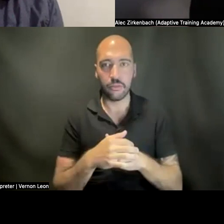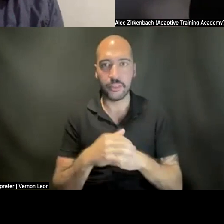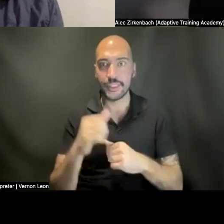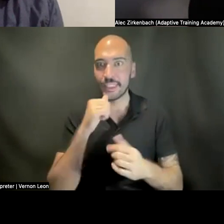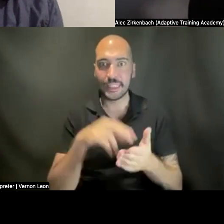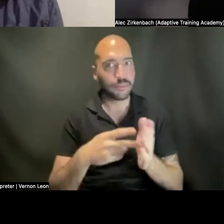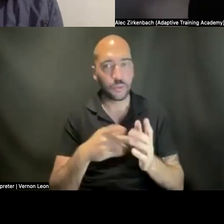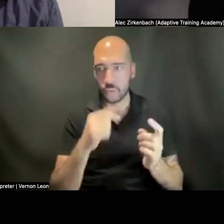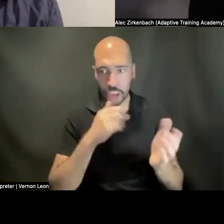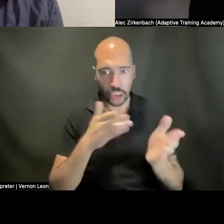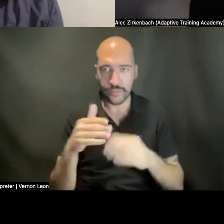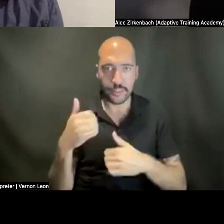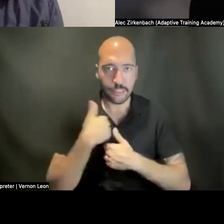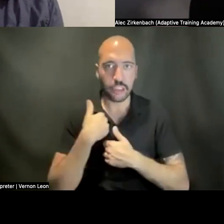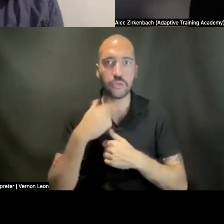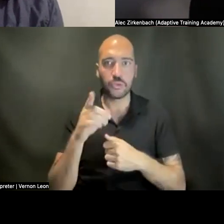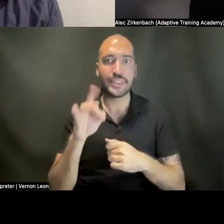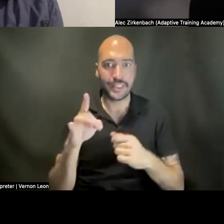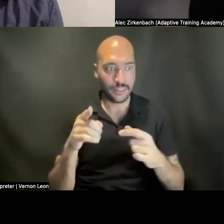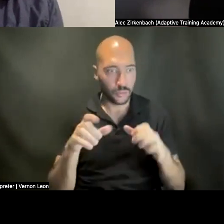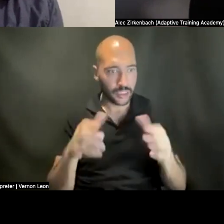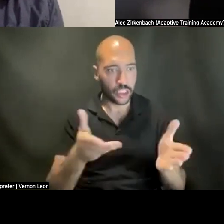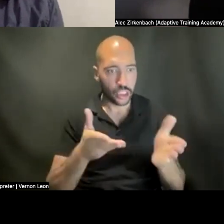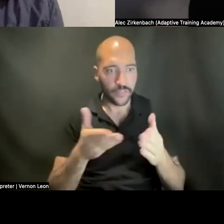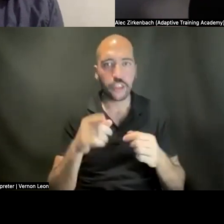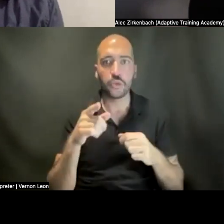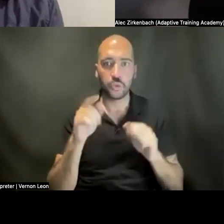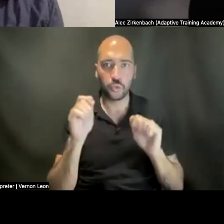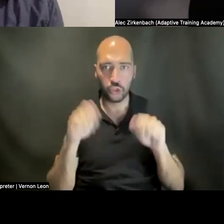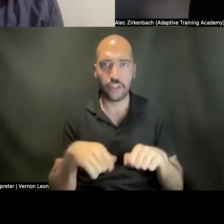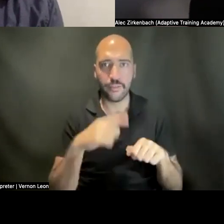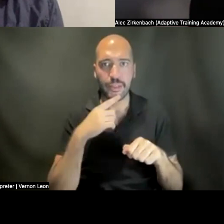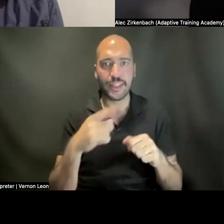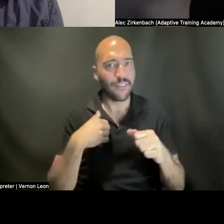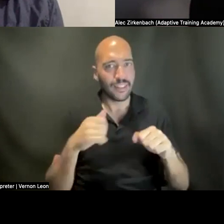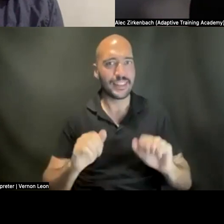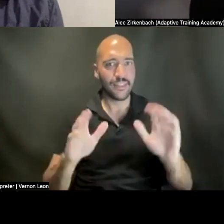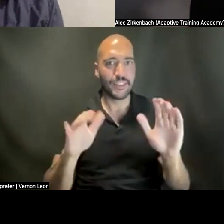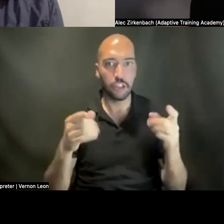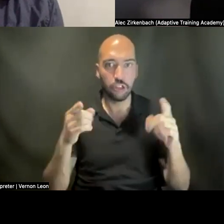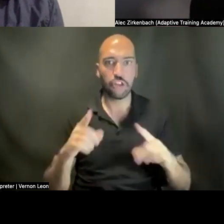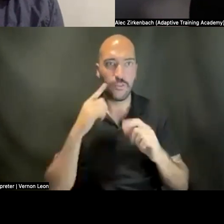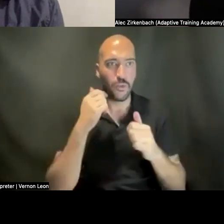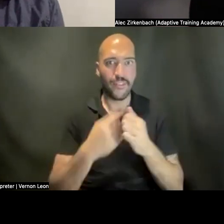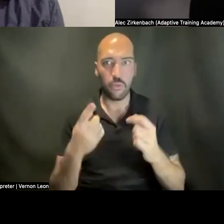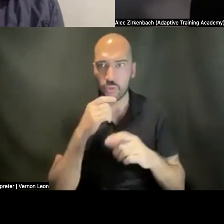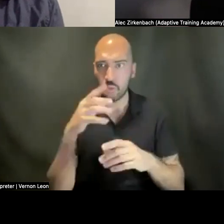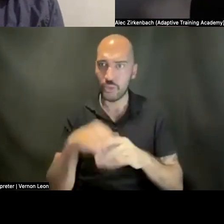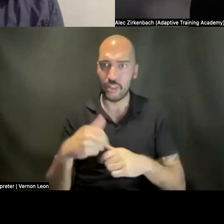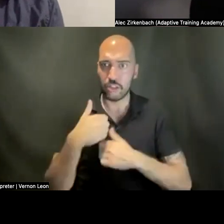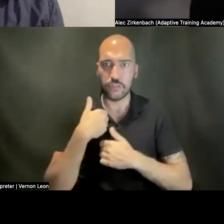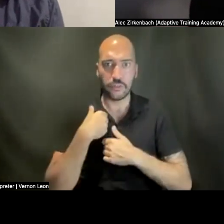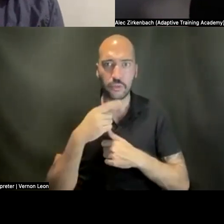serve. You did service. You could have been, there's sacrifices that occur for everybody who is in the service, whether you